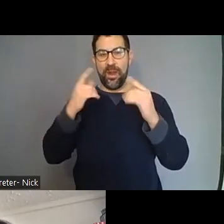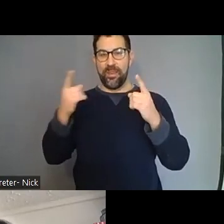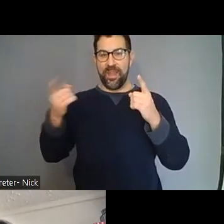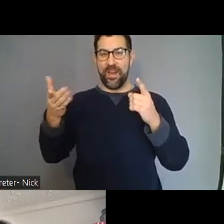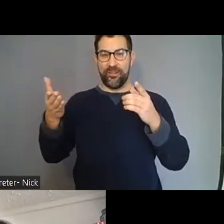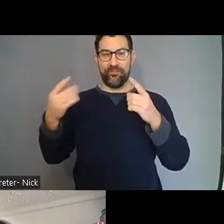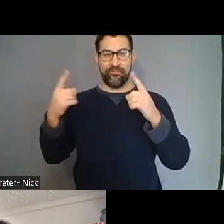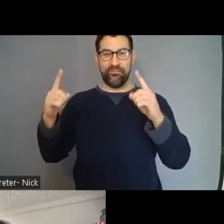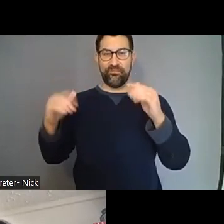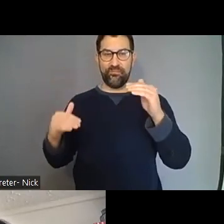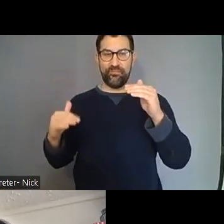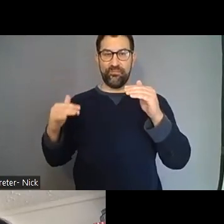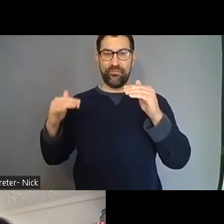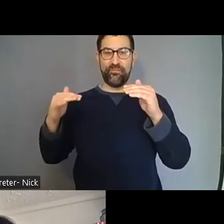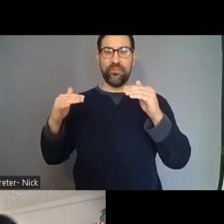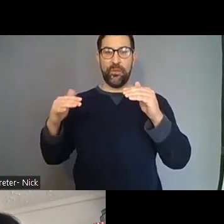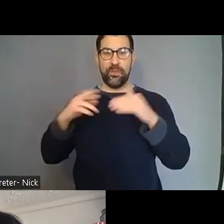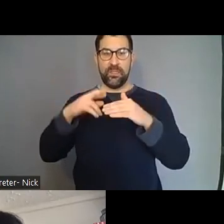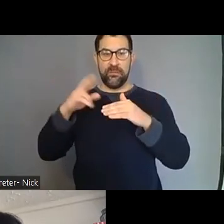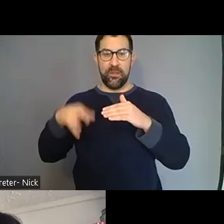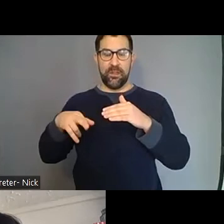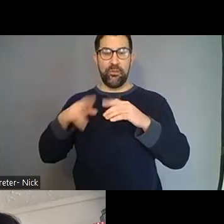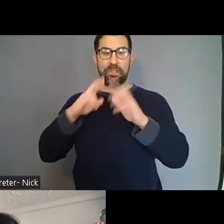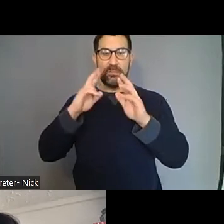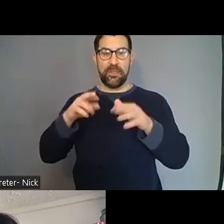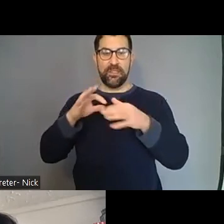the response to COVID in New York City public schools.